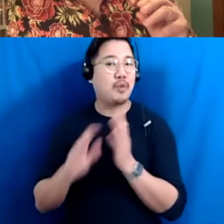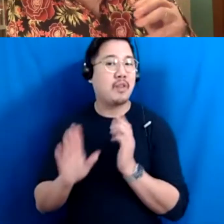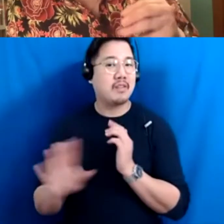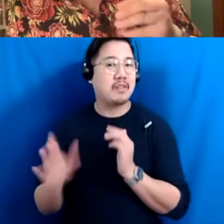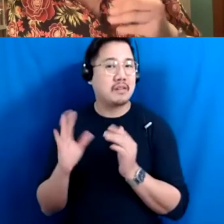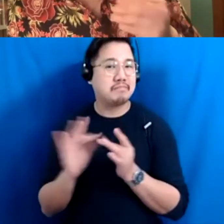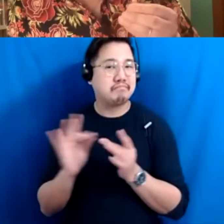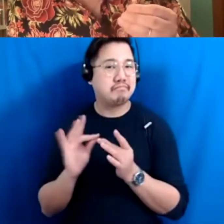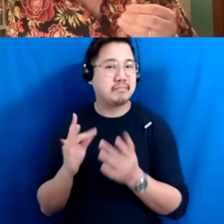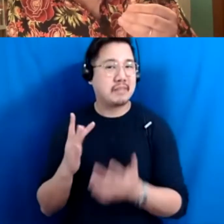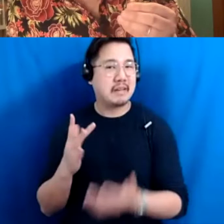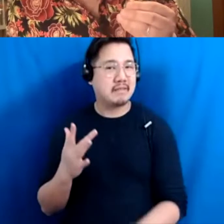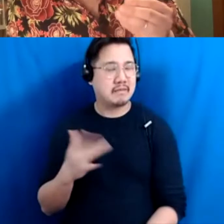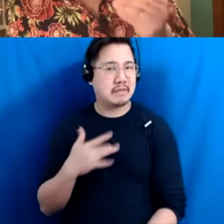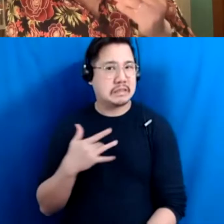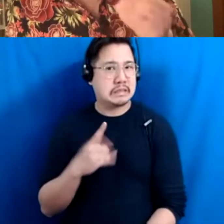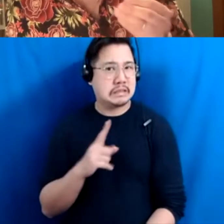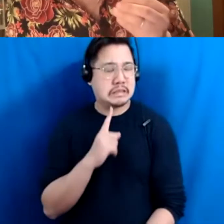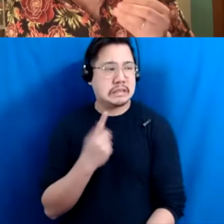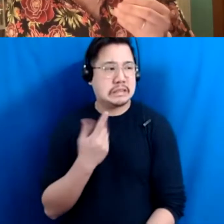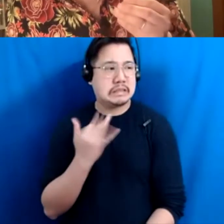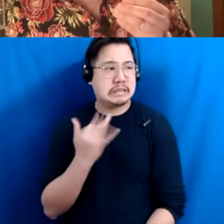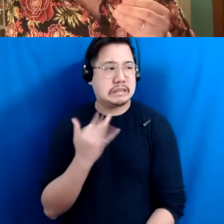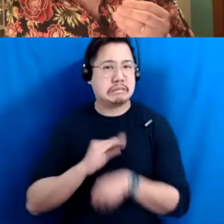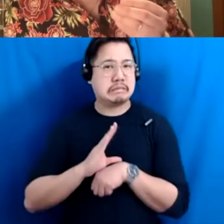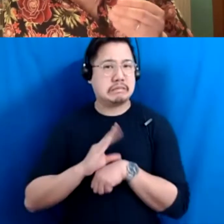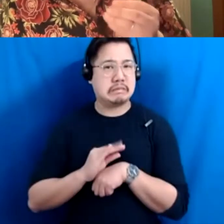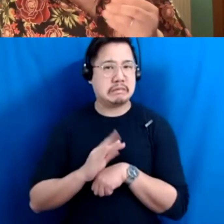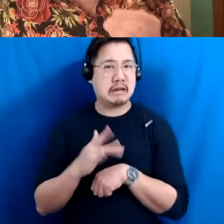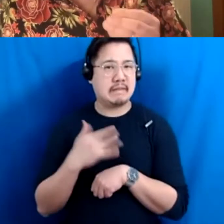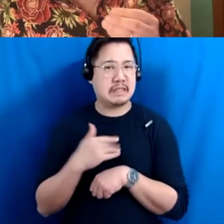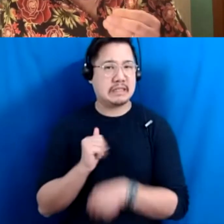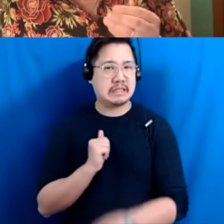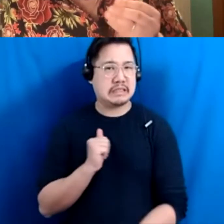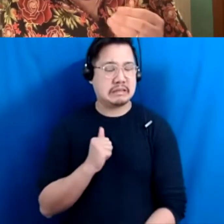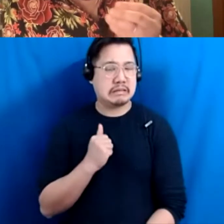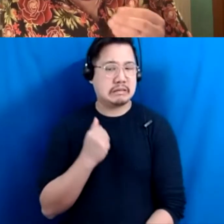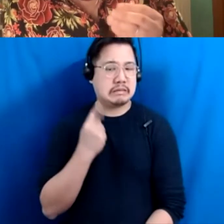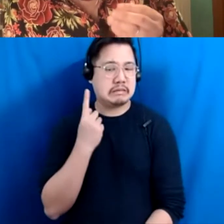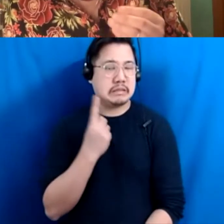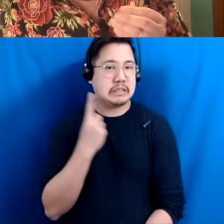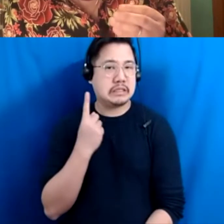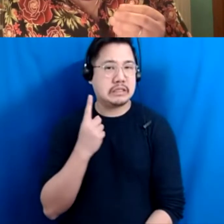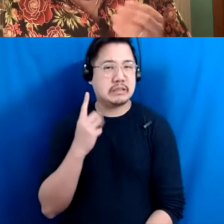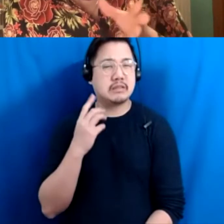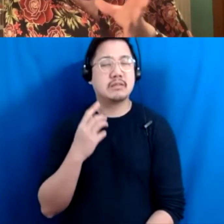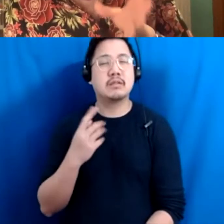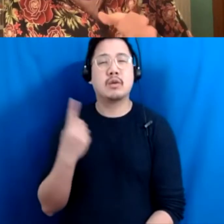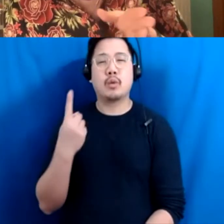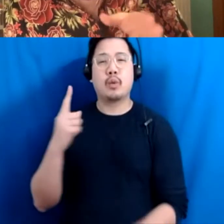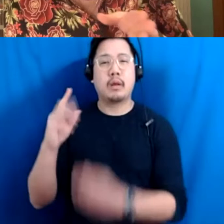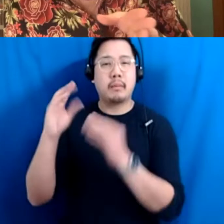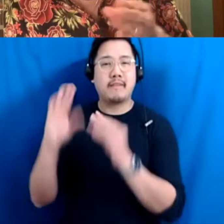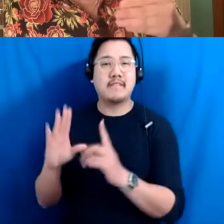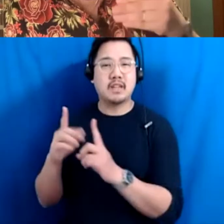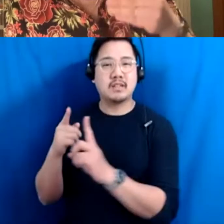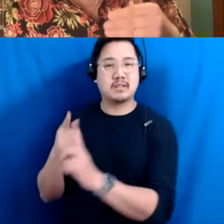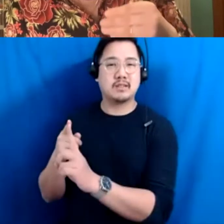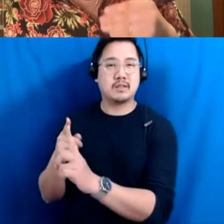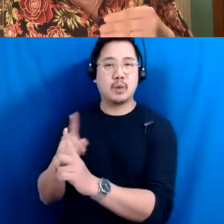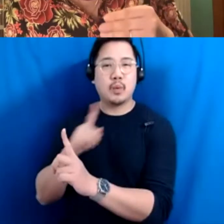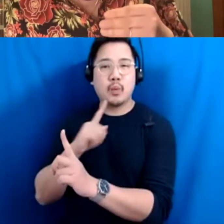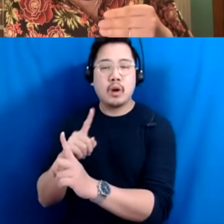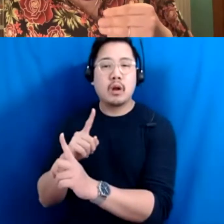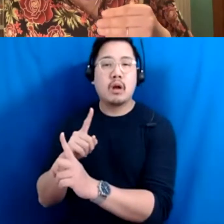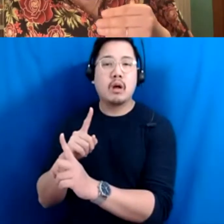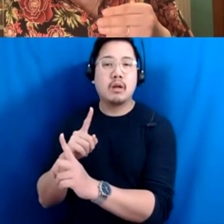It just made me really self-conscious, and also I was sort of taught by one particular professor who was really wedded to the Strunk